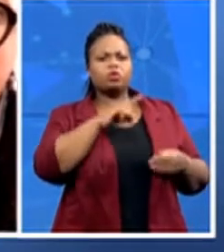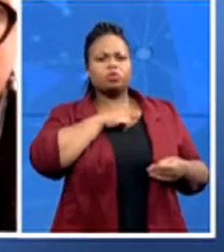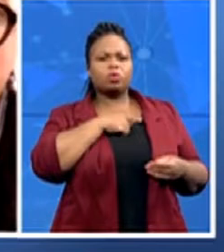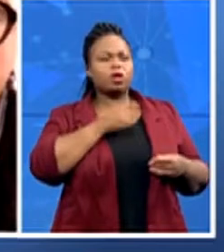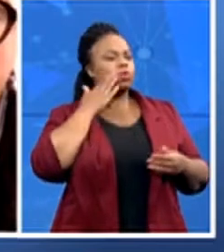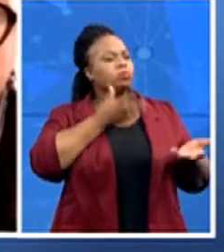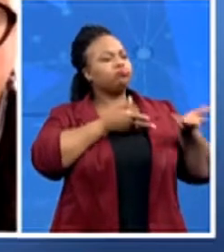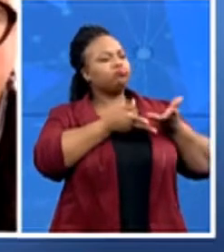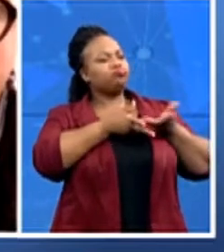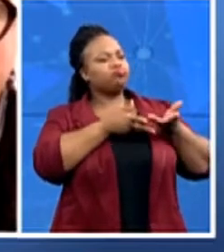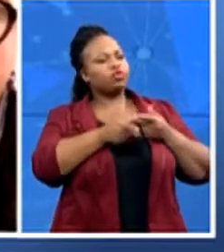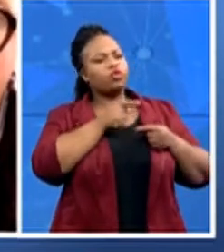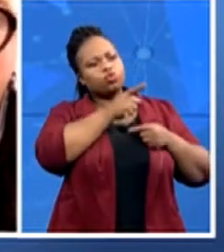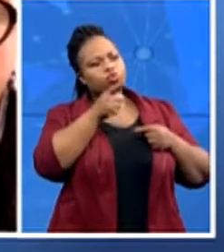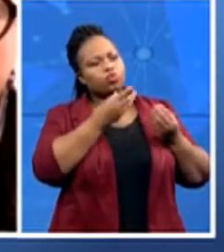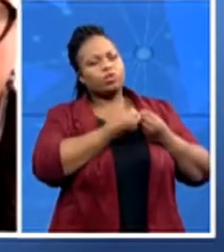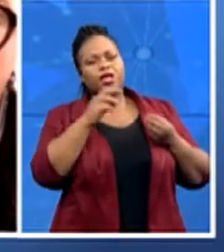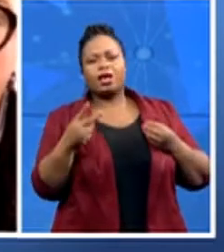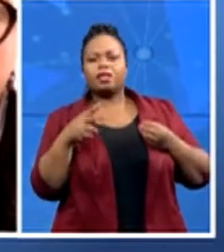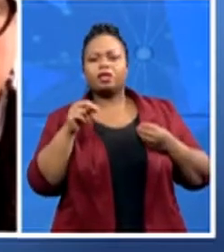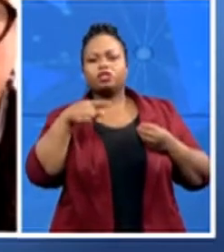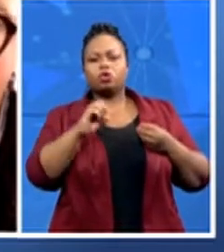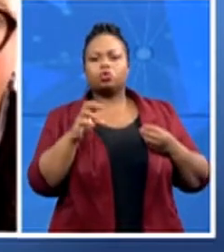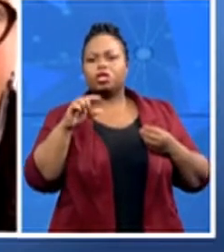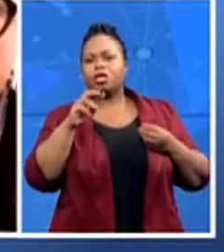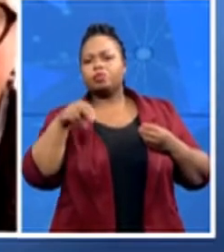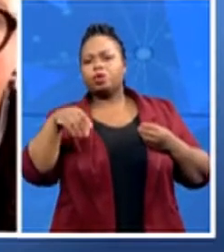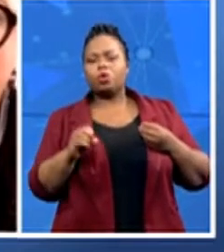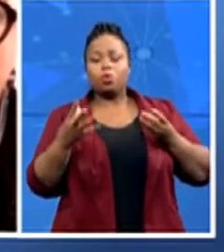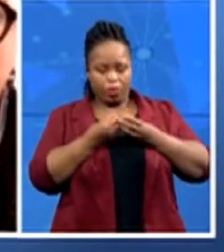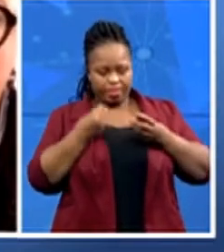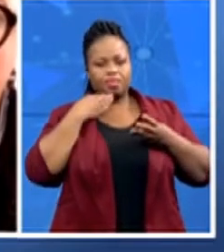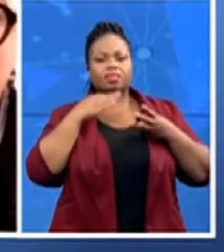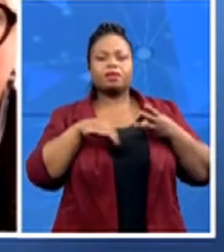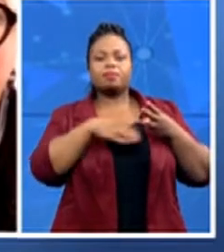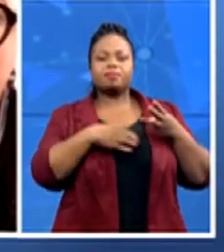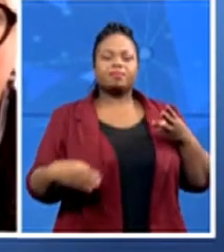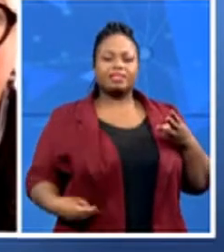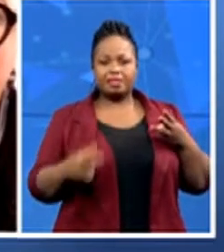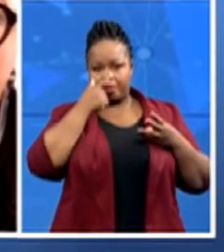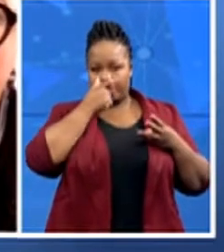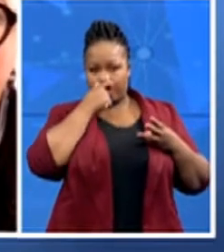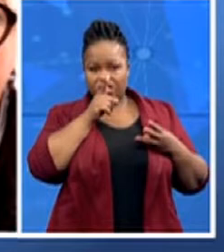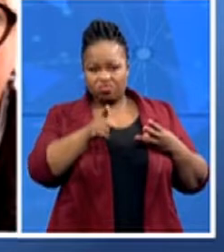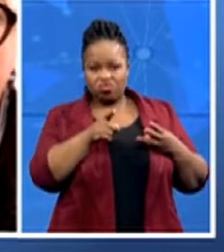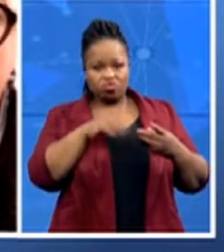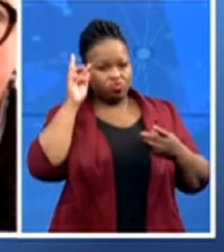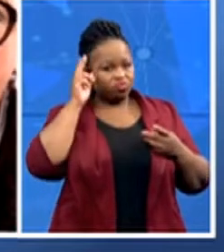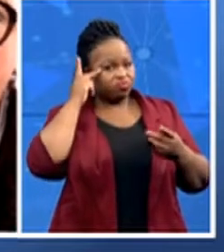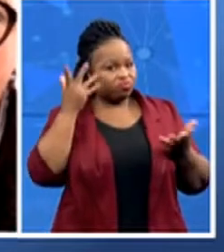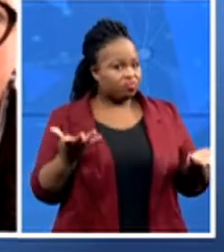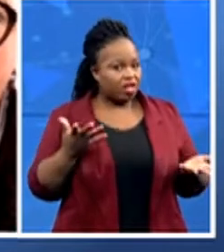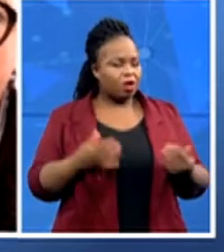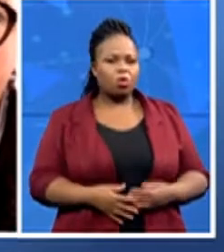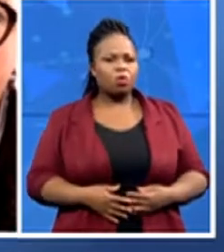civic organizations with President Cyril Ramaphosa. Have you changed your stance in terms of his seriousness in terms